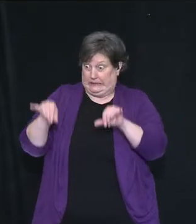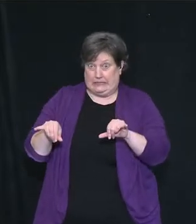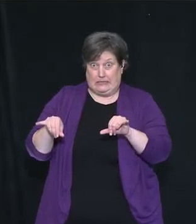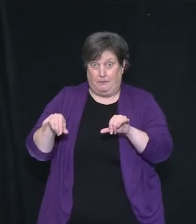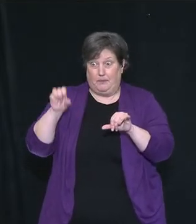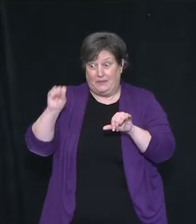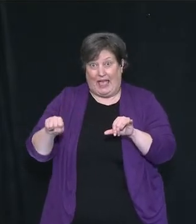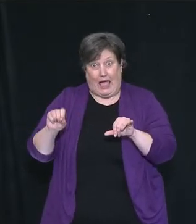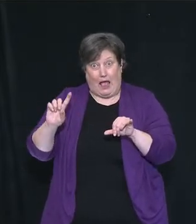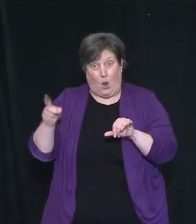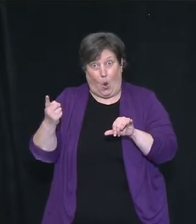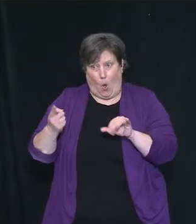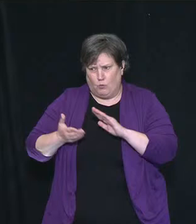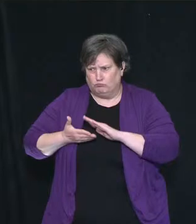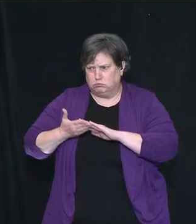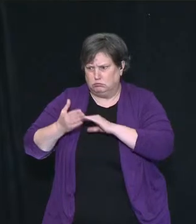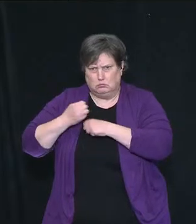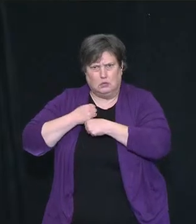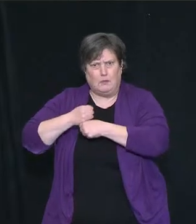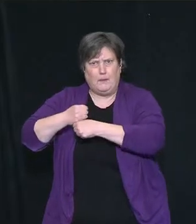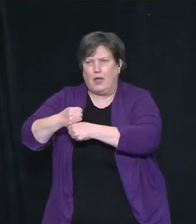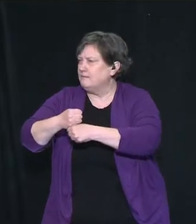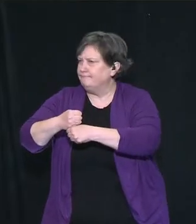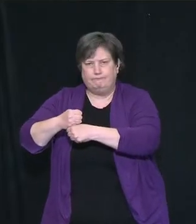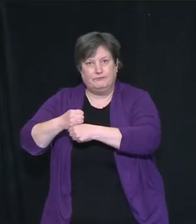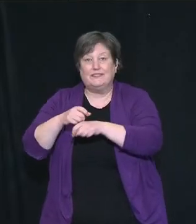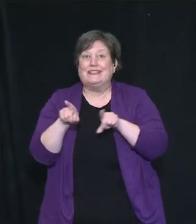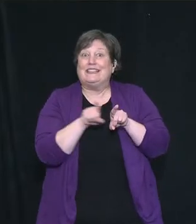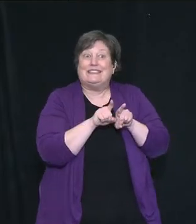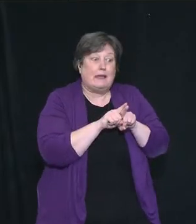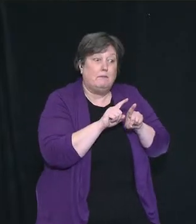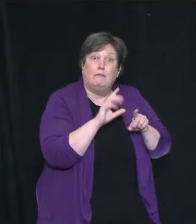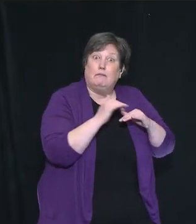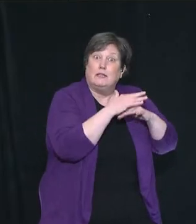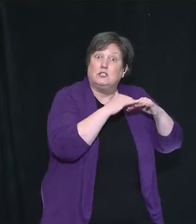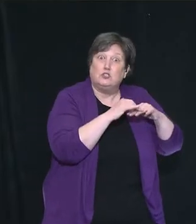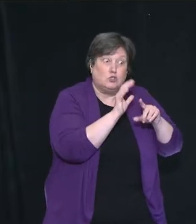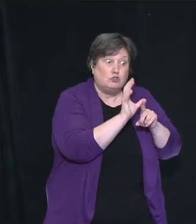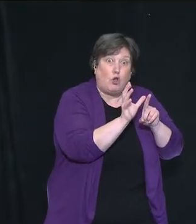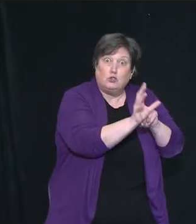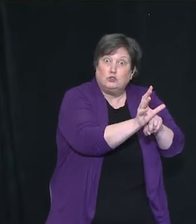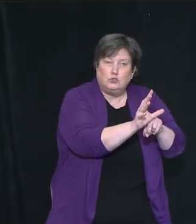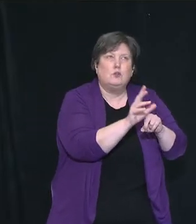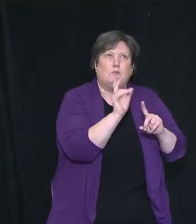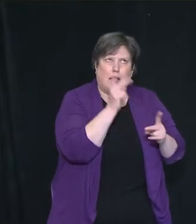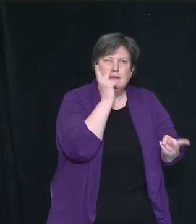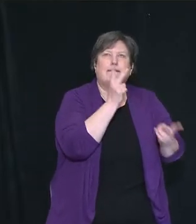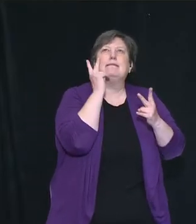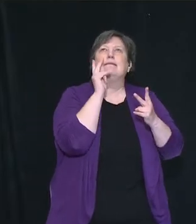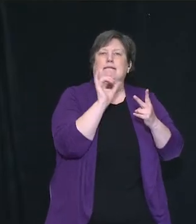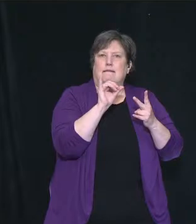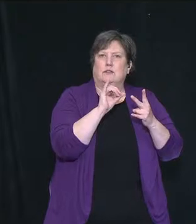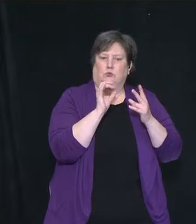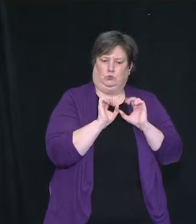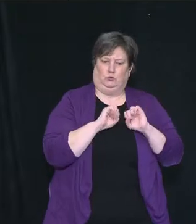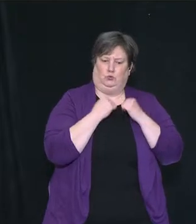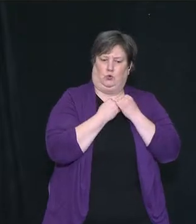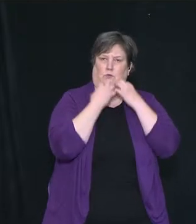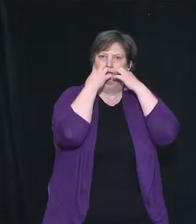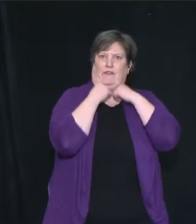produce on its own. Here, too, Indigenous culture is of great help in recalling the importance of social